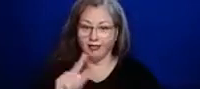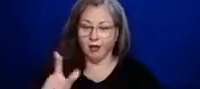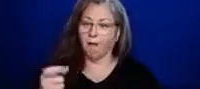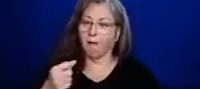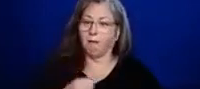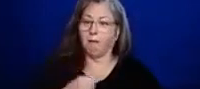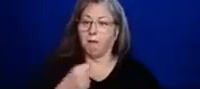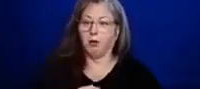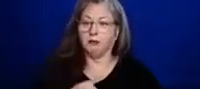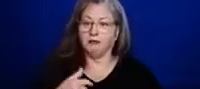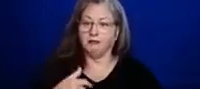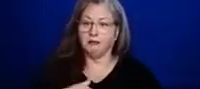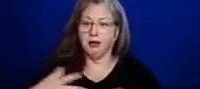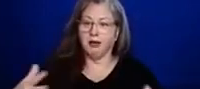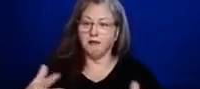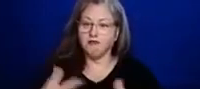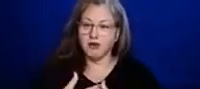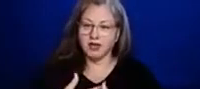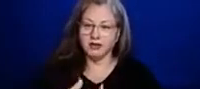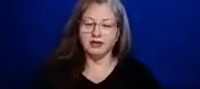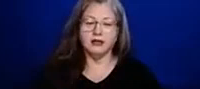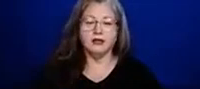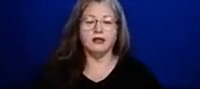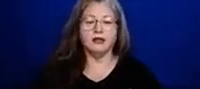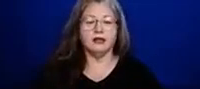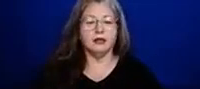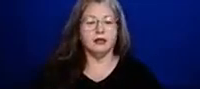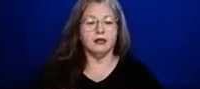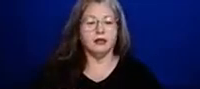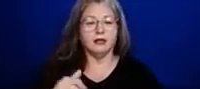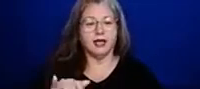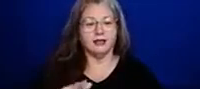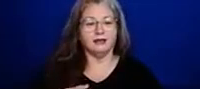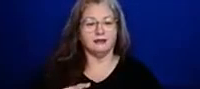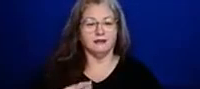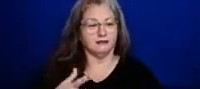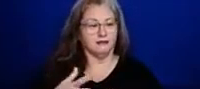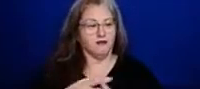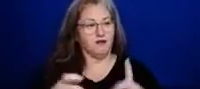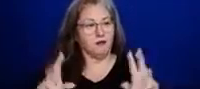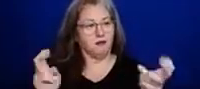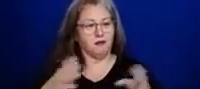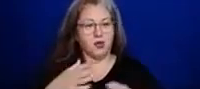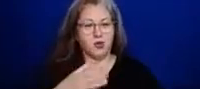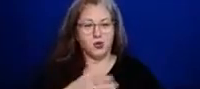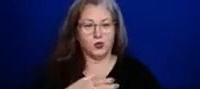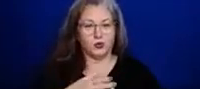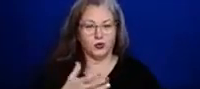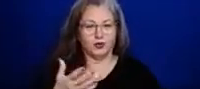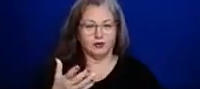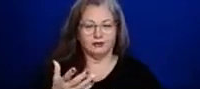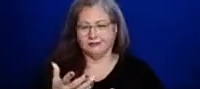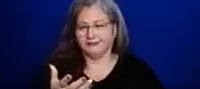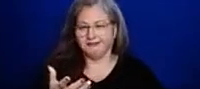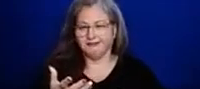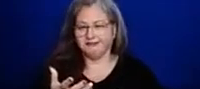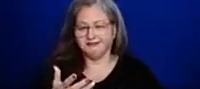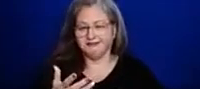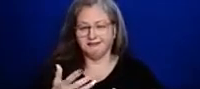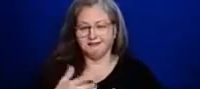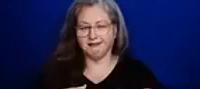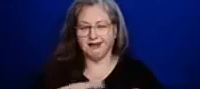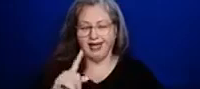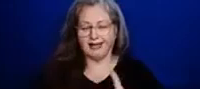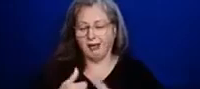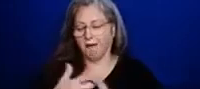pregnant, and it was the fruit of wood, you would say. I cannot talk more about that